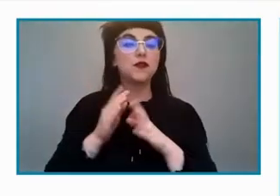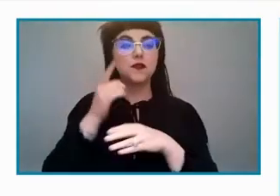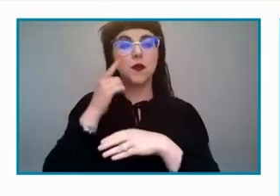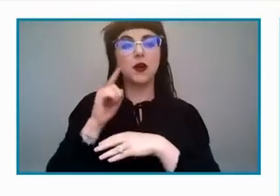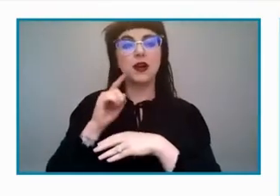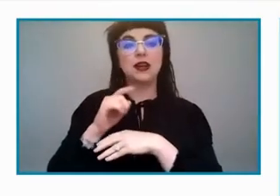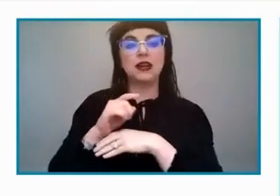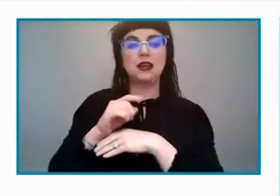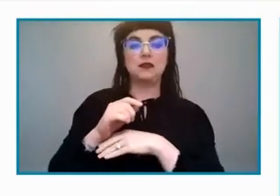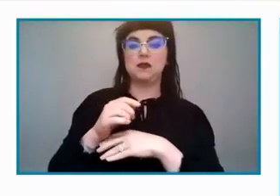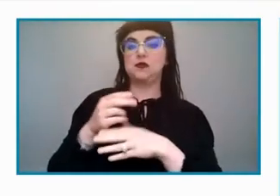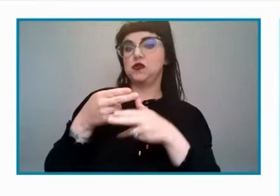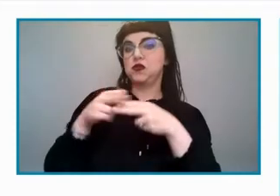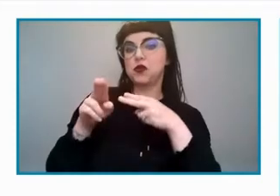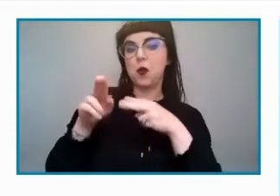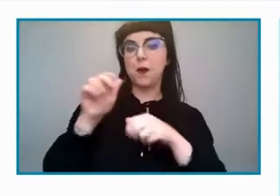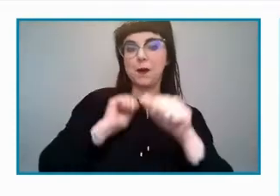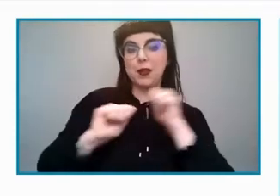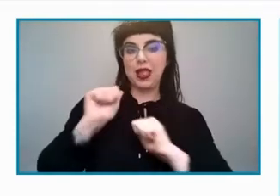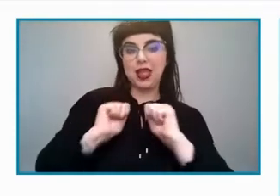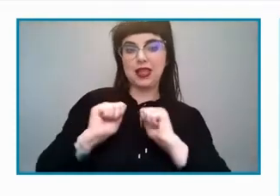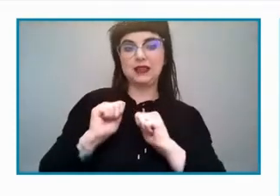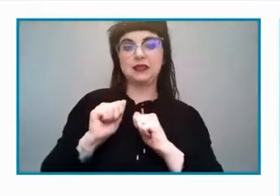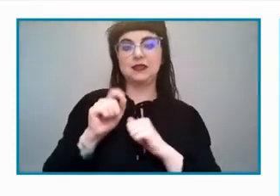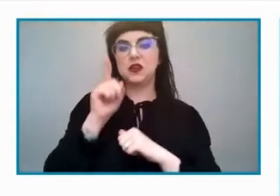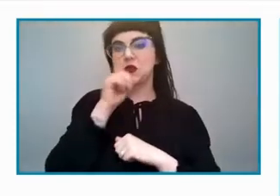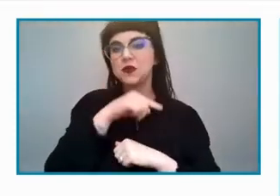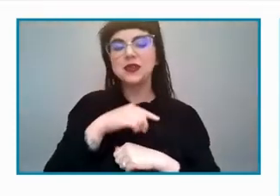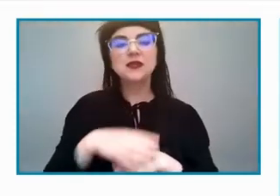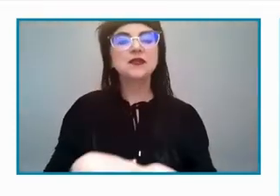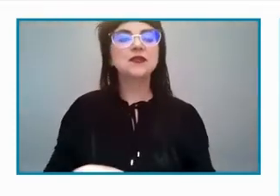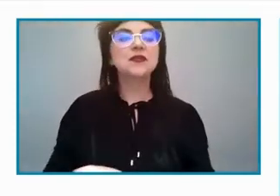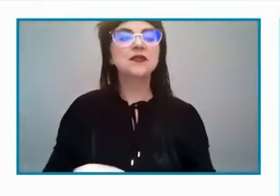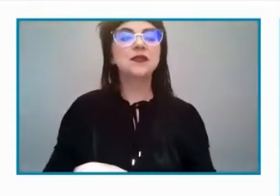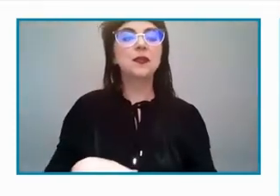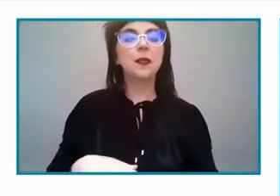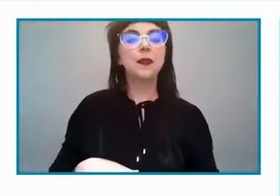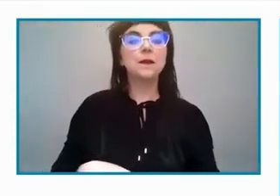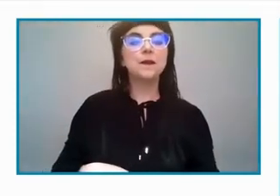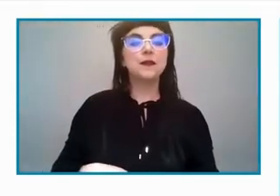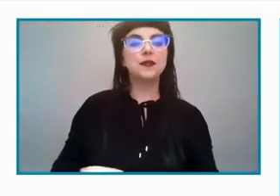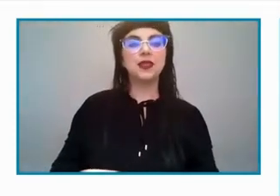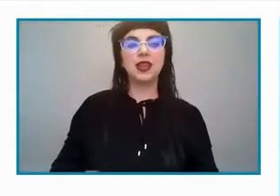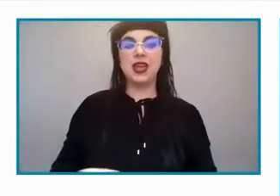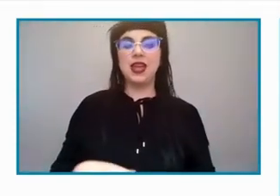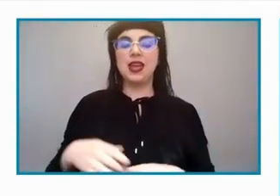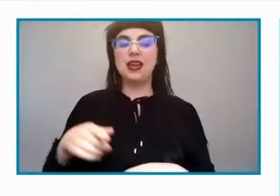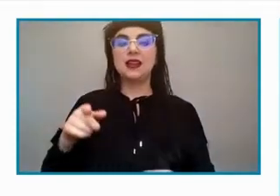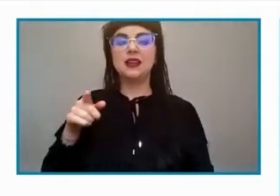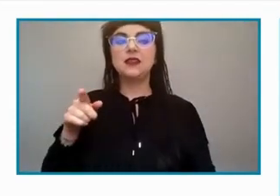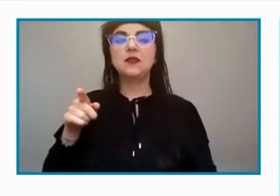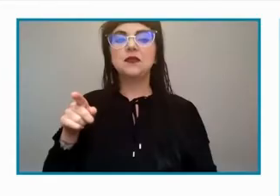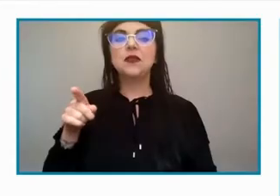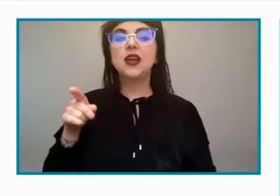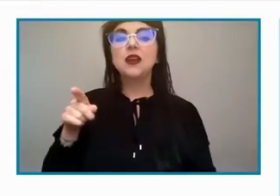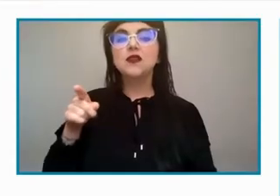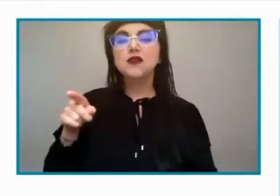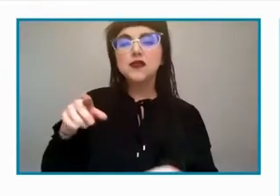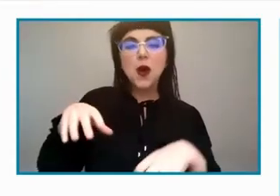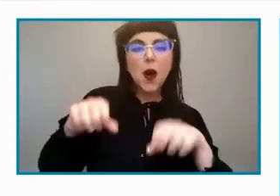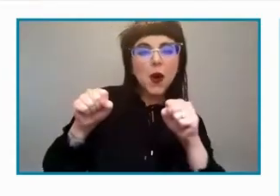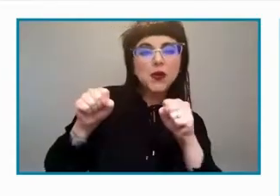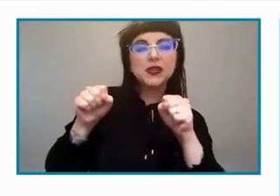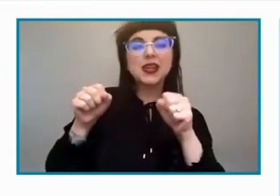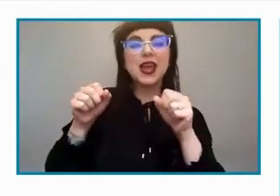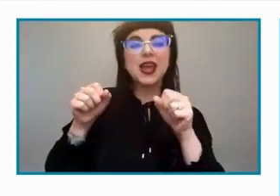editor and music supervisor for the So Say We All radio series Incoming and None of the Above, and the host and producer of Listen with the